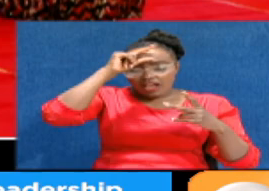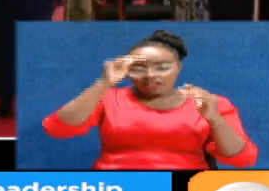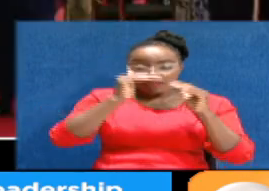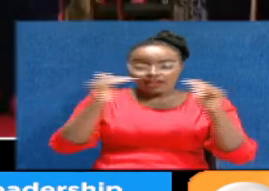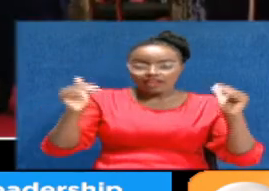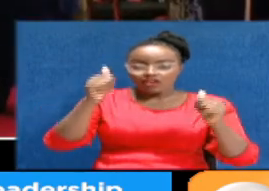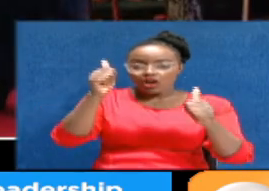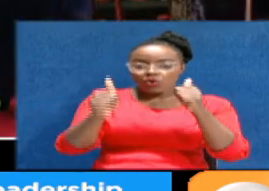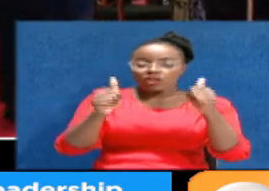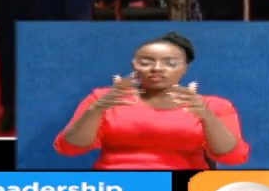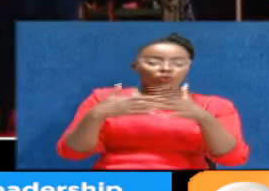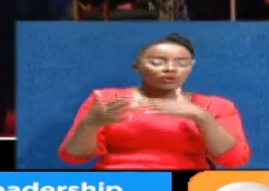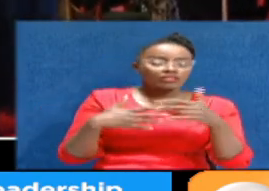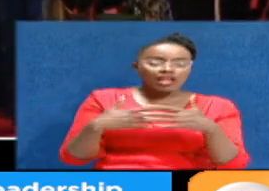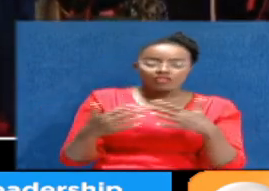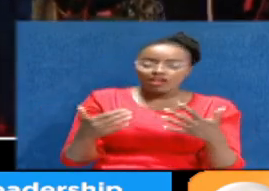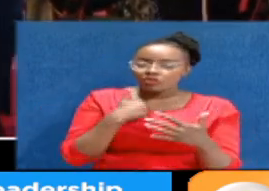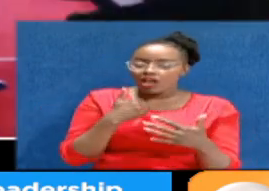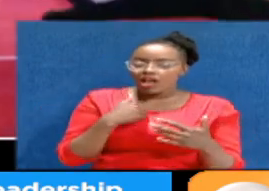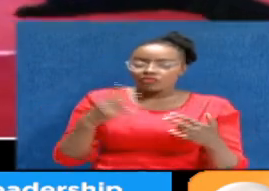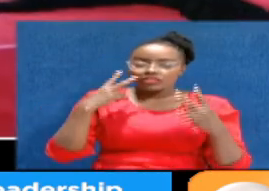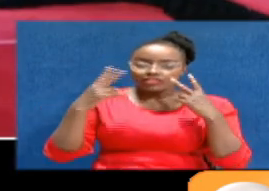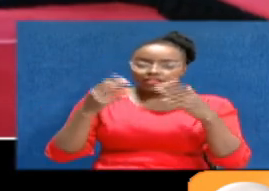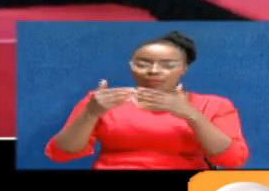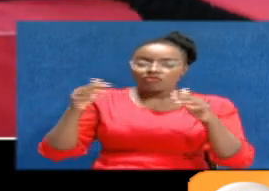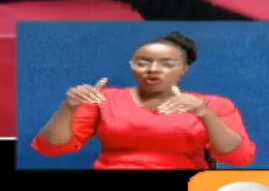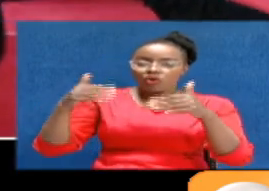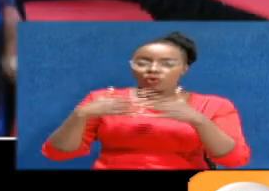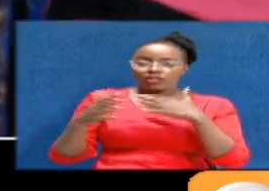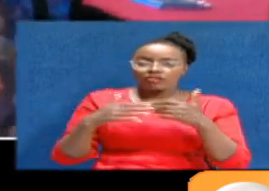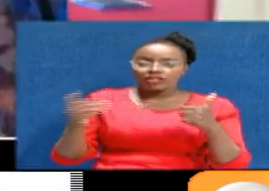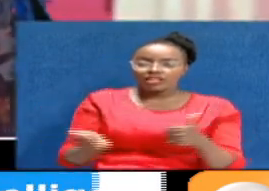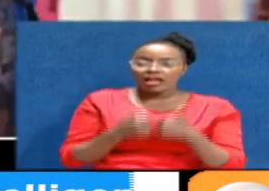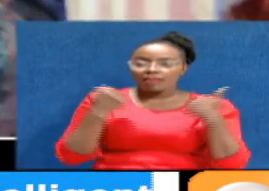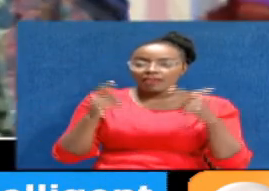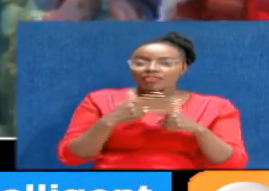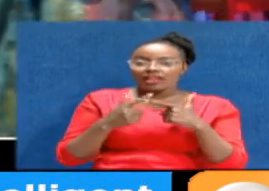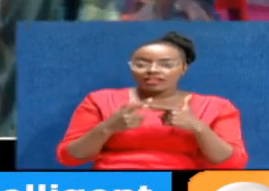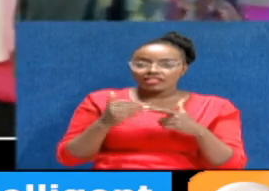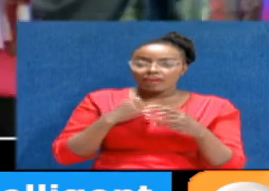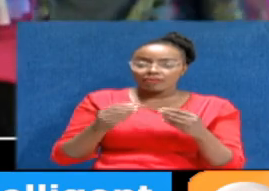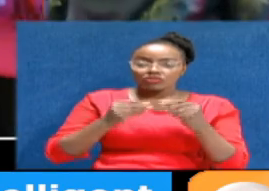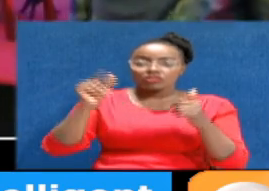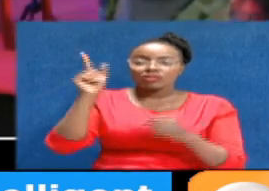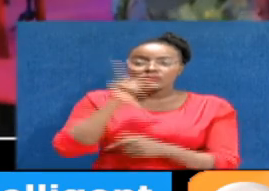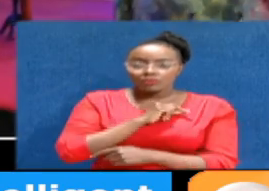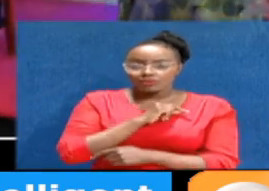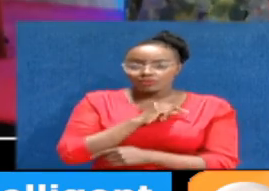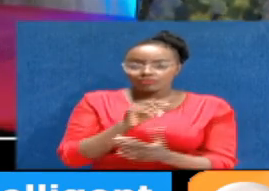level, that whatever you've had previously, whatever has happened previously is now being sorted out.